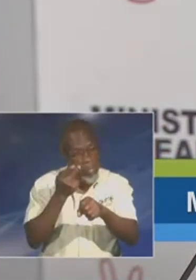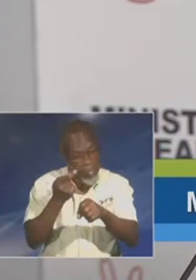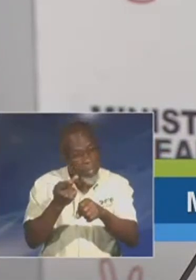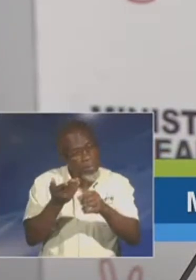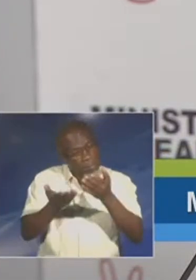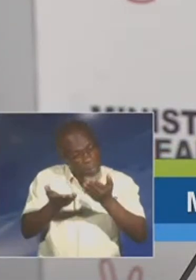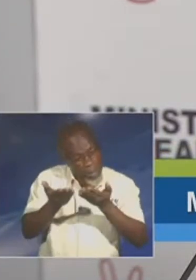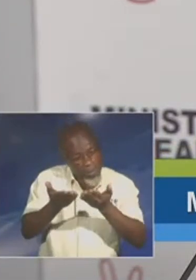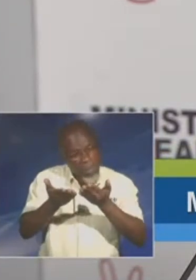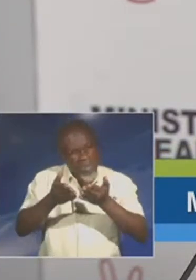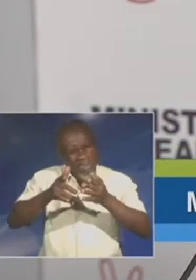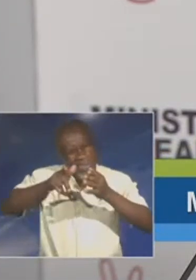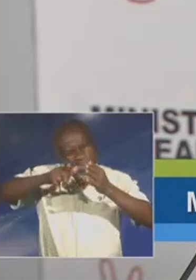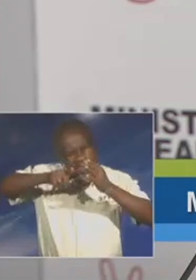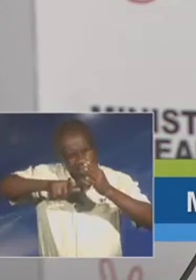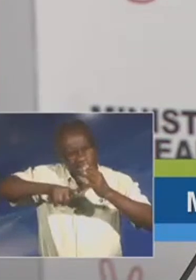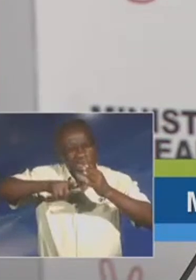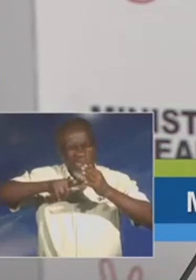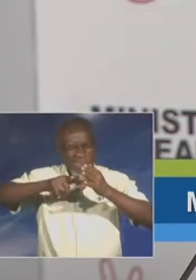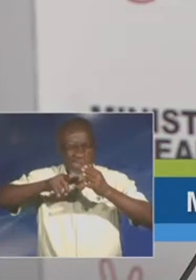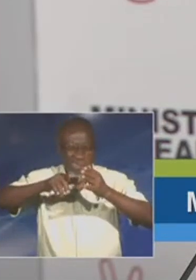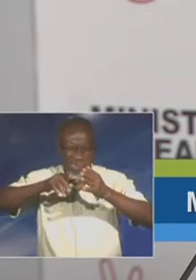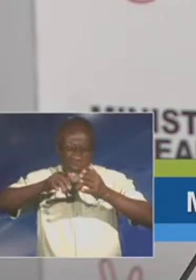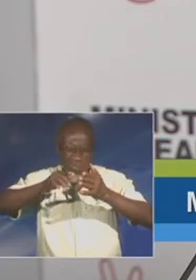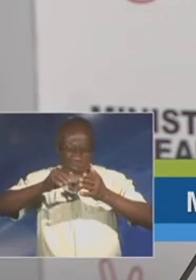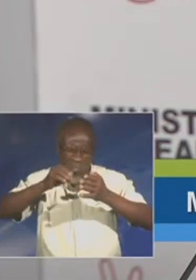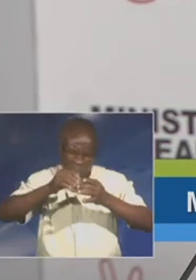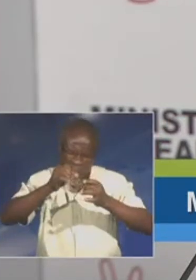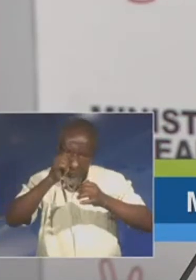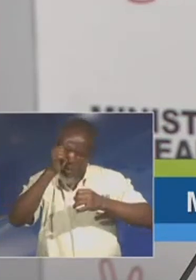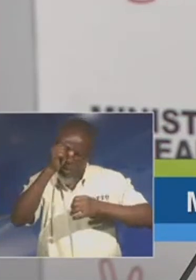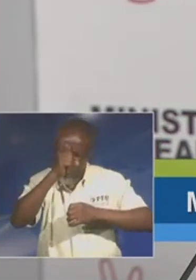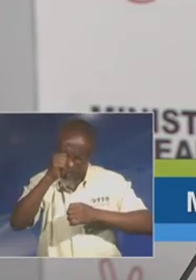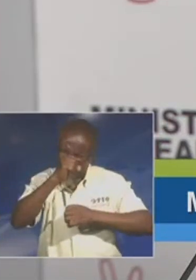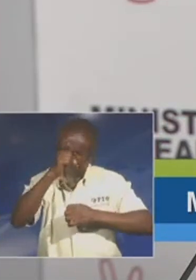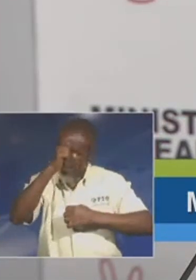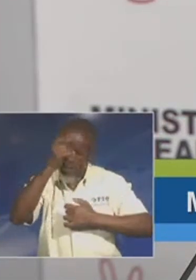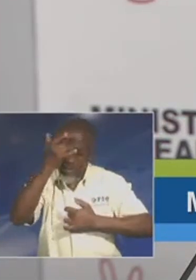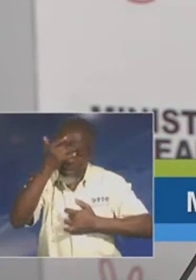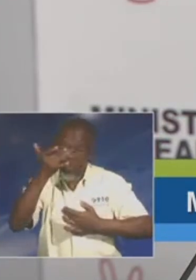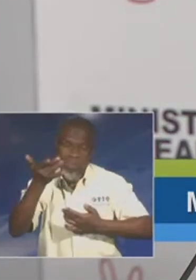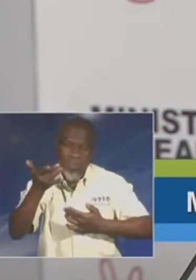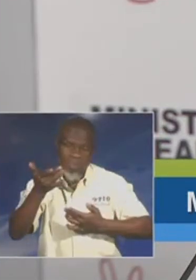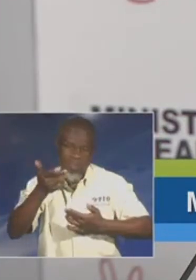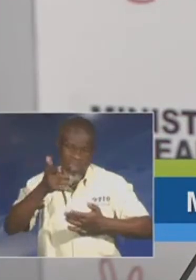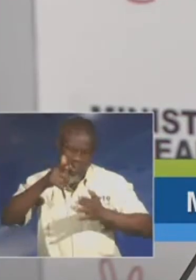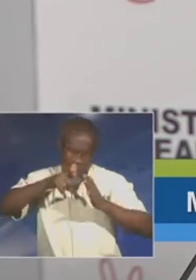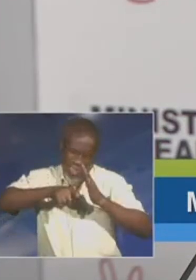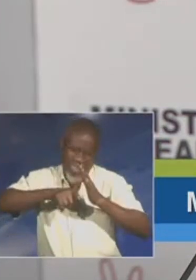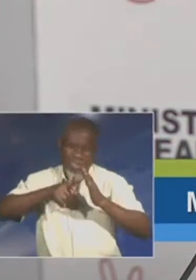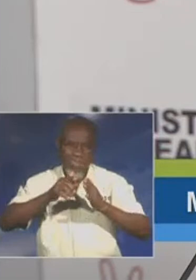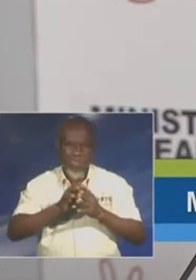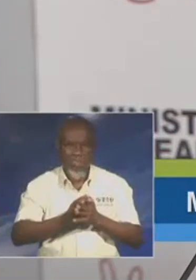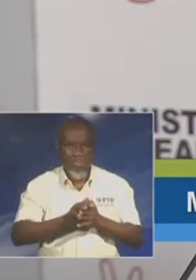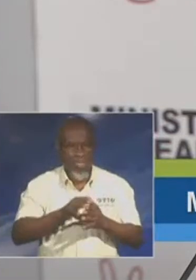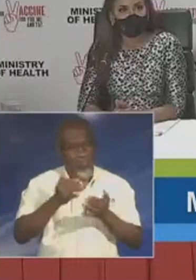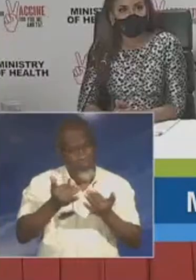less clinically severe, and it also demonstrates the impact of vaccination in our population. So thank